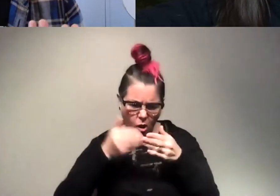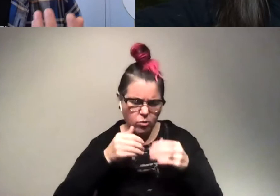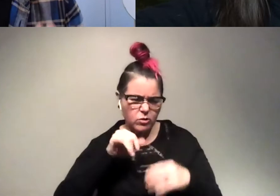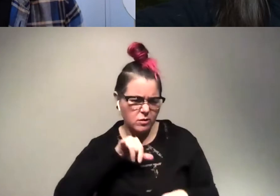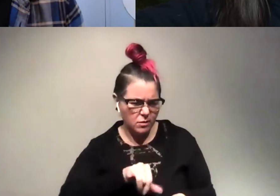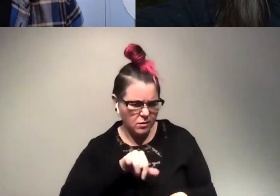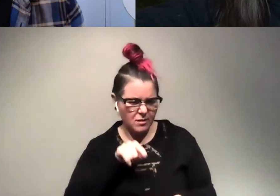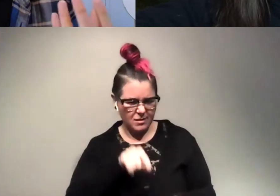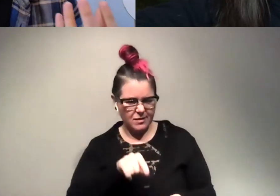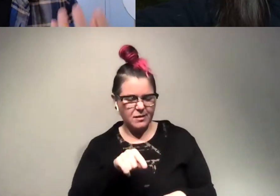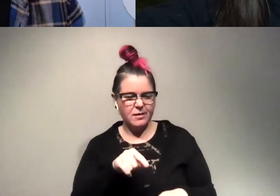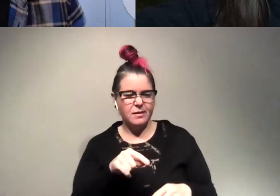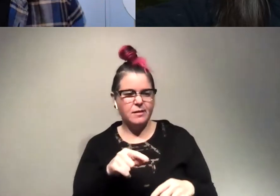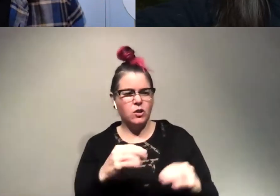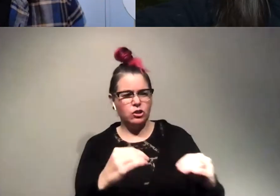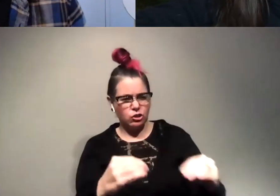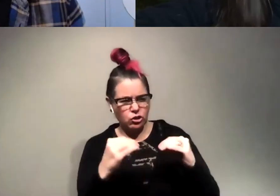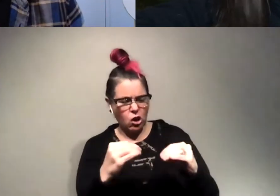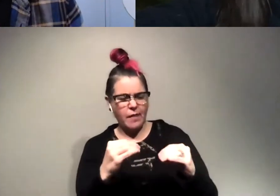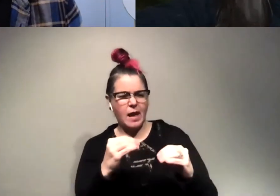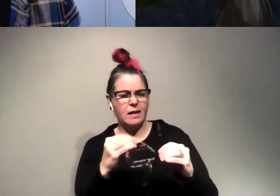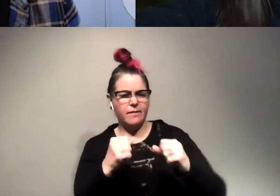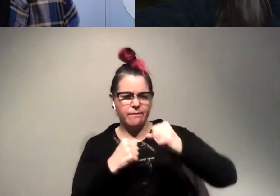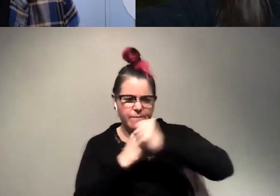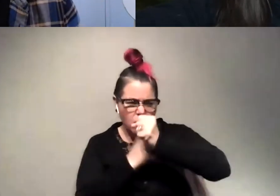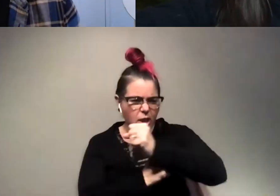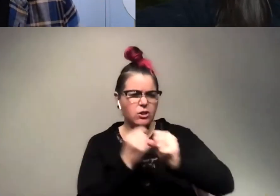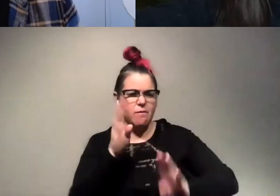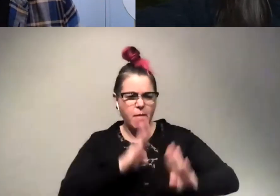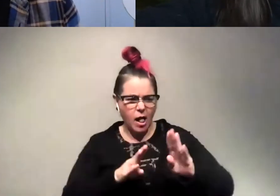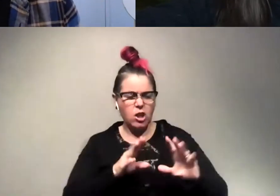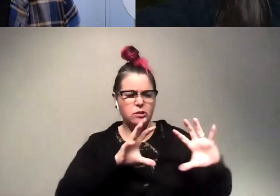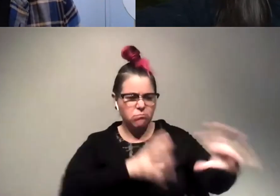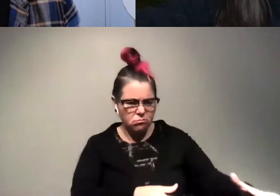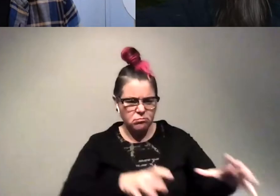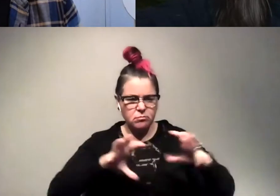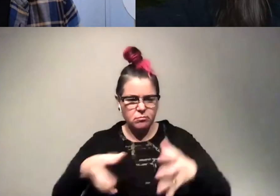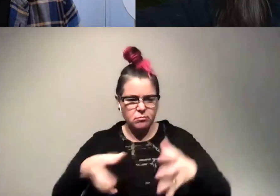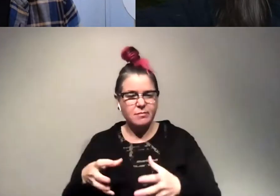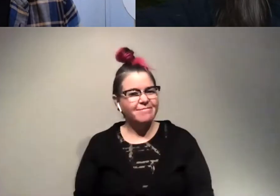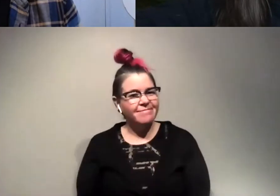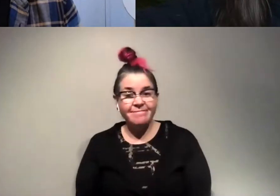was taught as so central to biology was actually